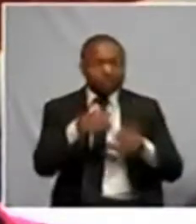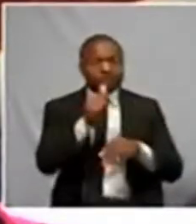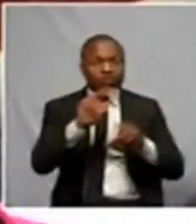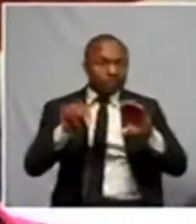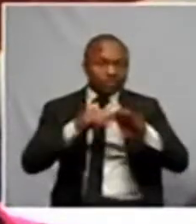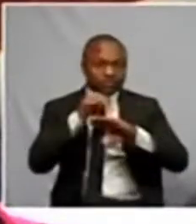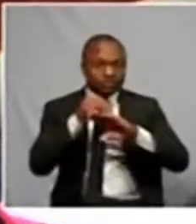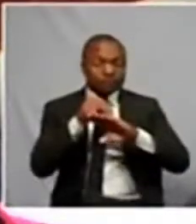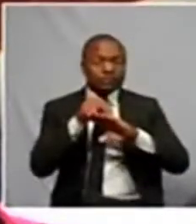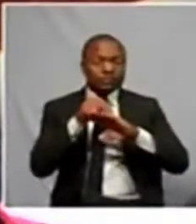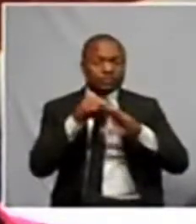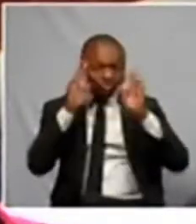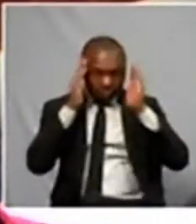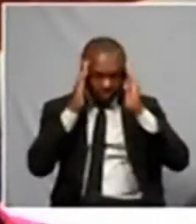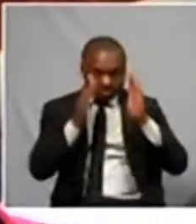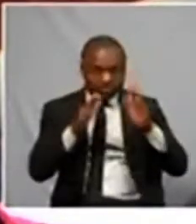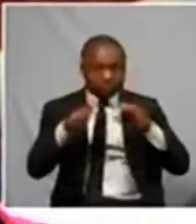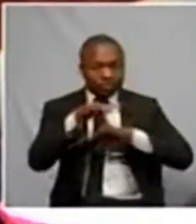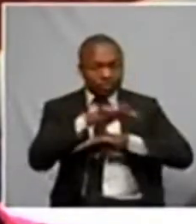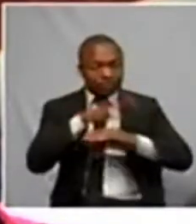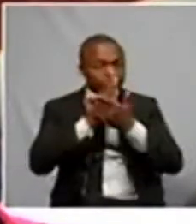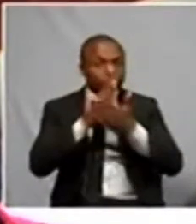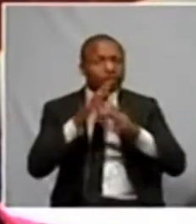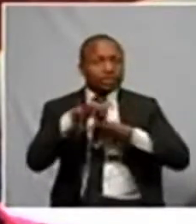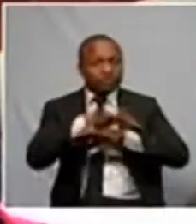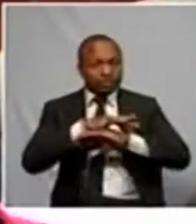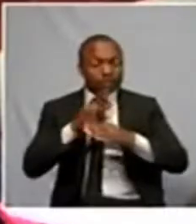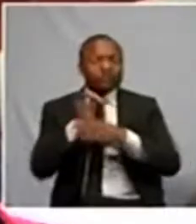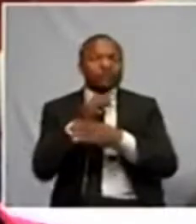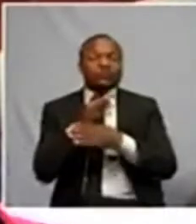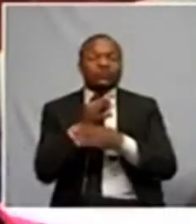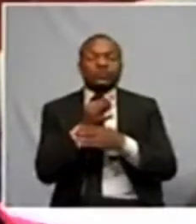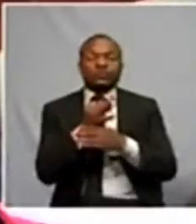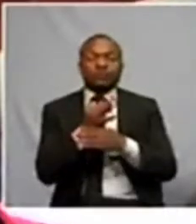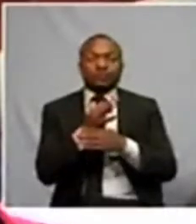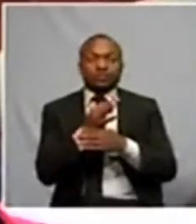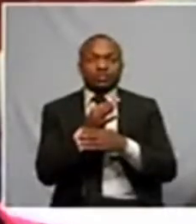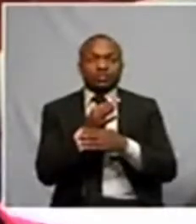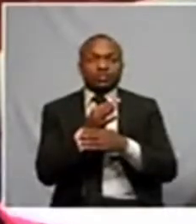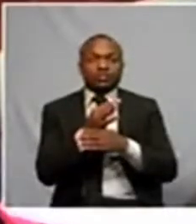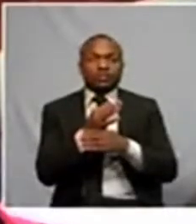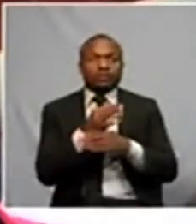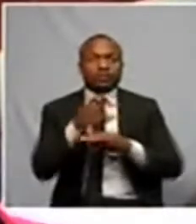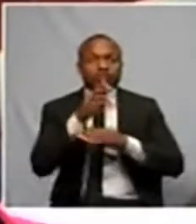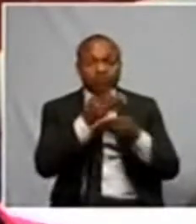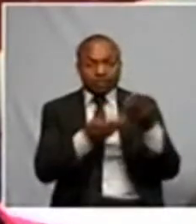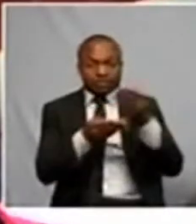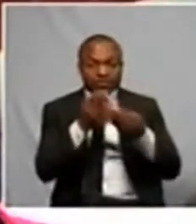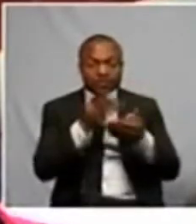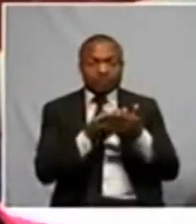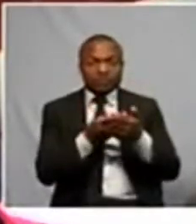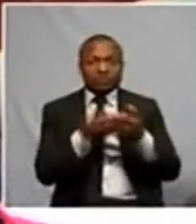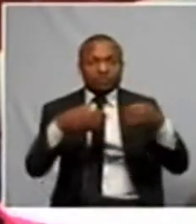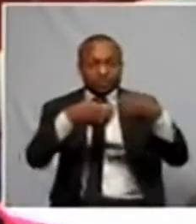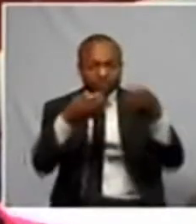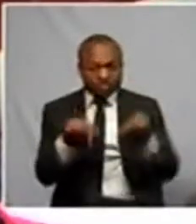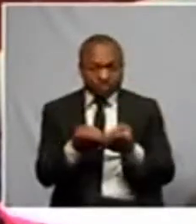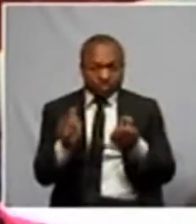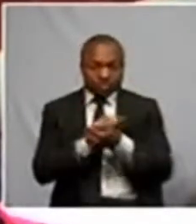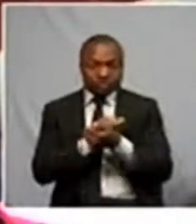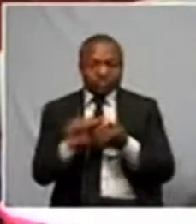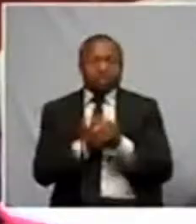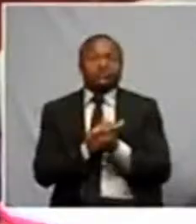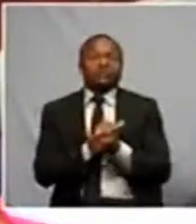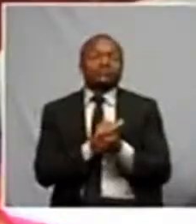to combating overfishing, an issue that contributes to environmental degradation and distorts global trade